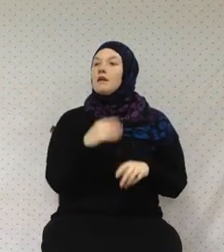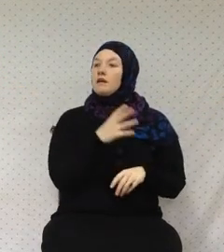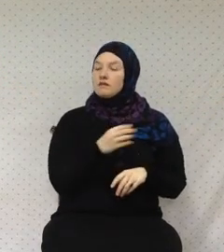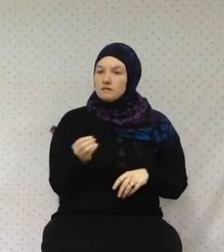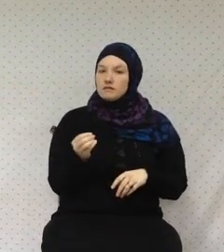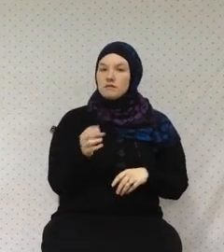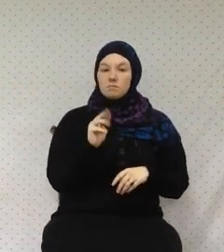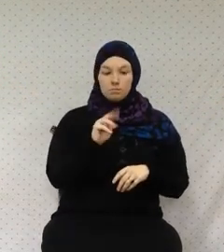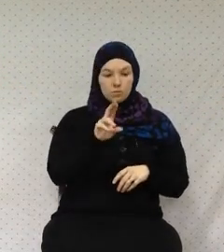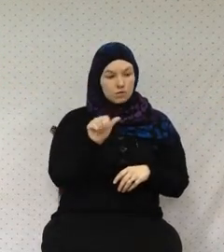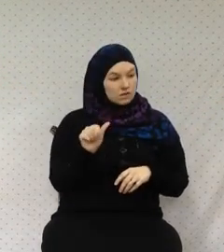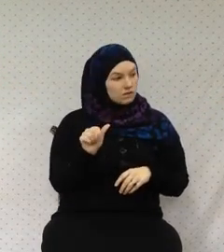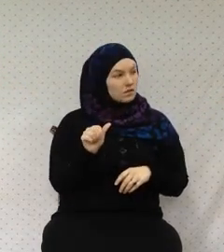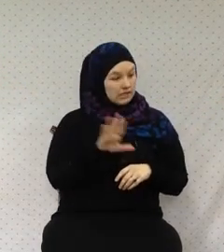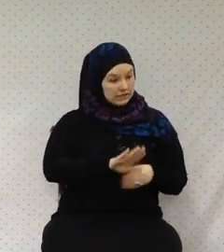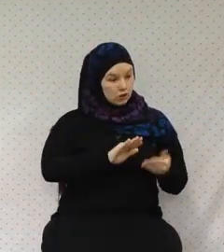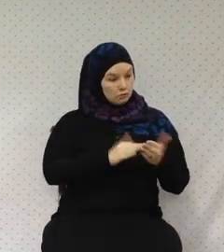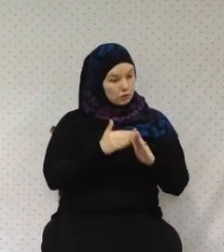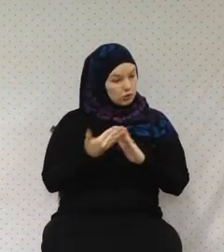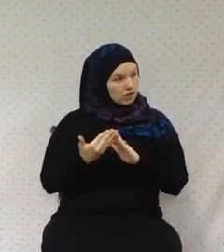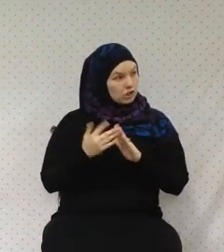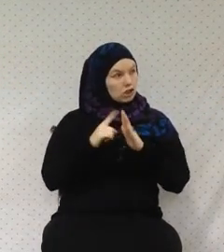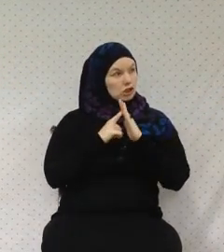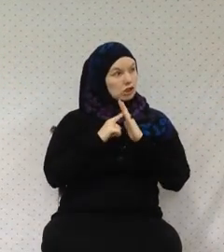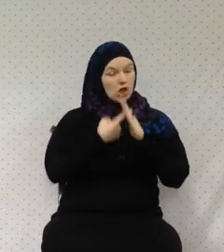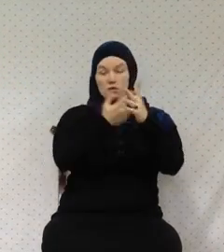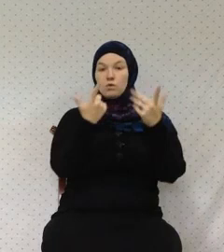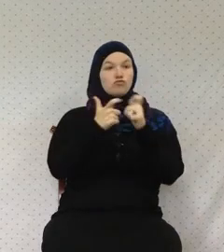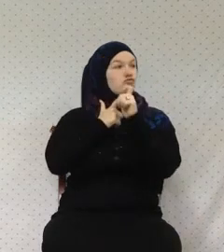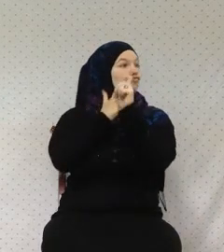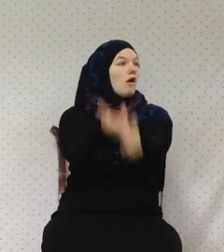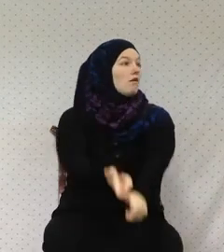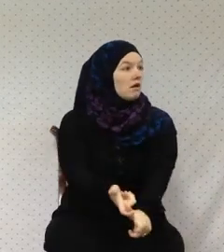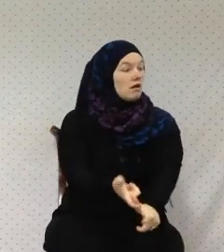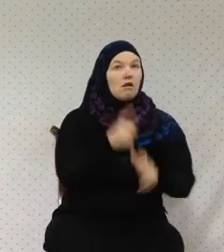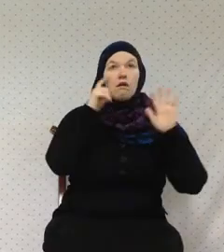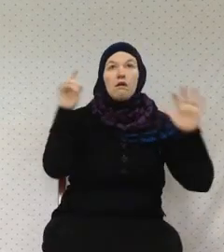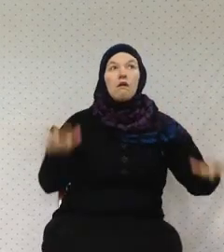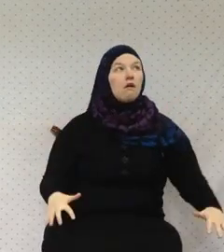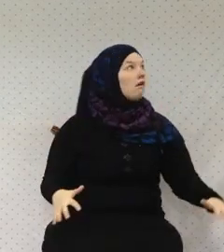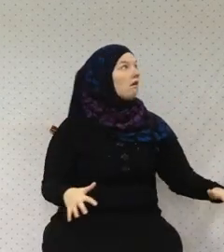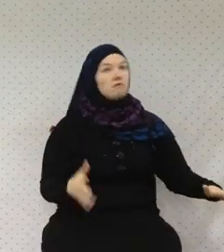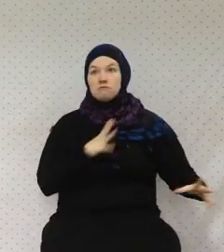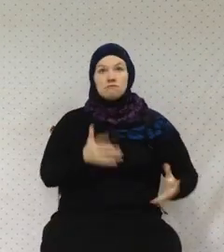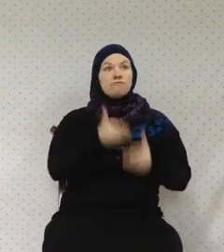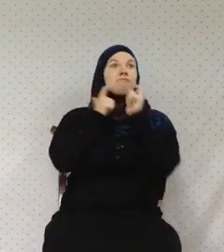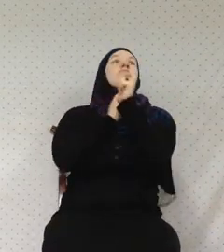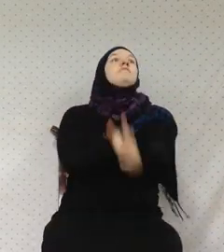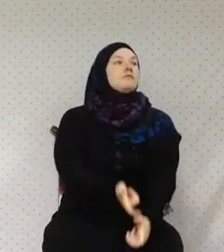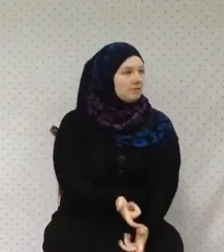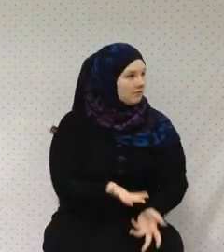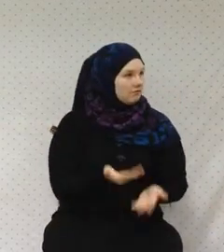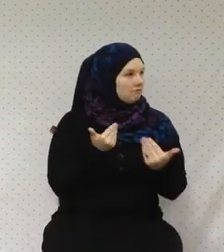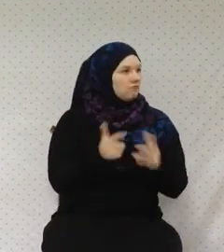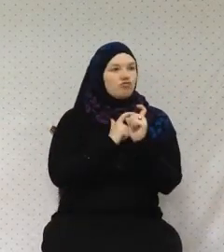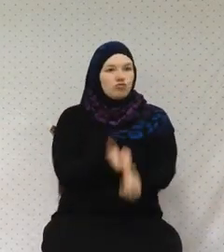And Moses, his community, started running, not believing their eyes, but they were running. They were